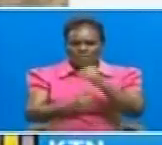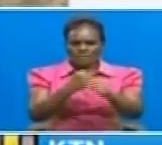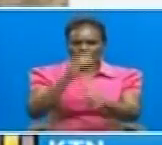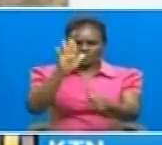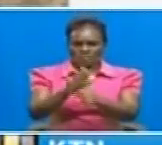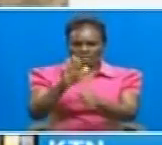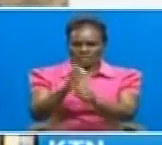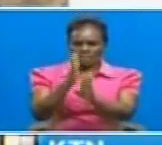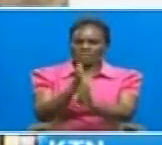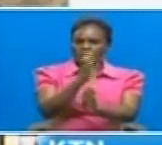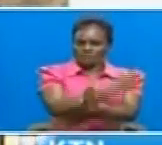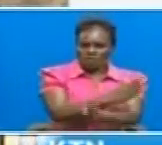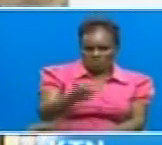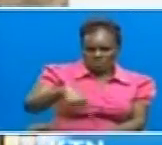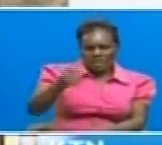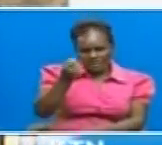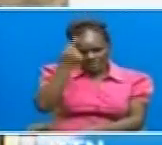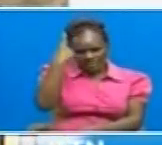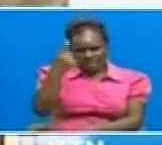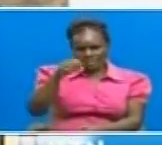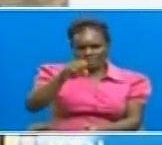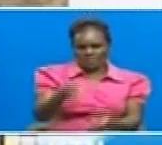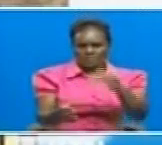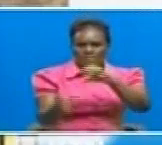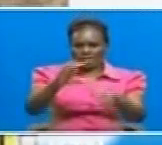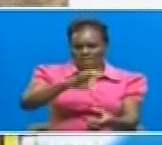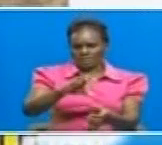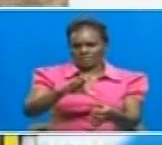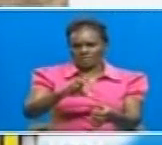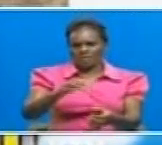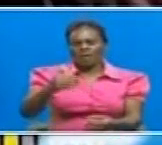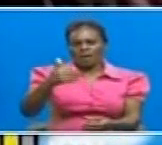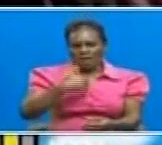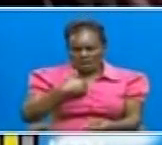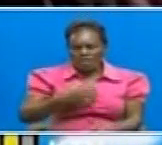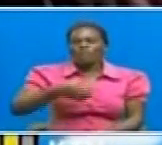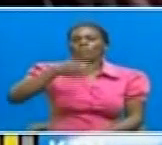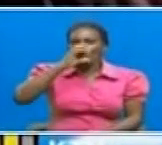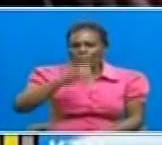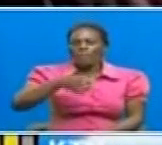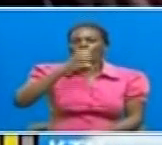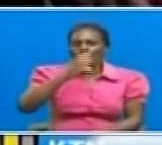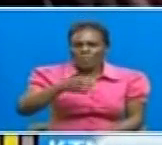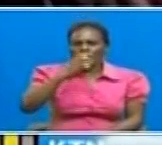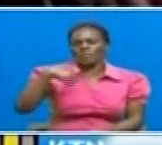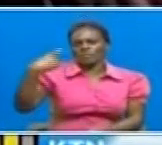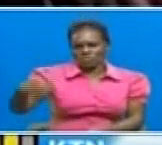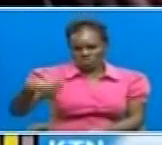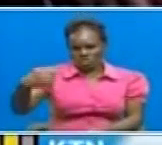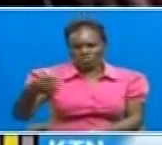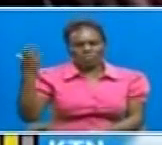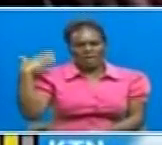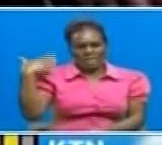even before we could understand the modern science behind alcohol, we have been drinking. Past generations had names